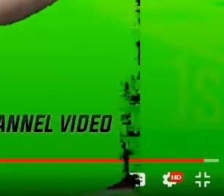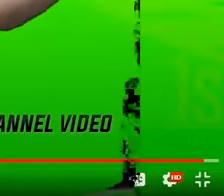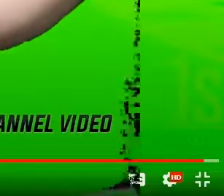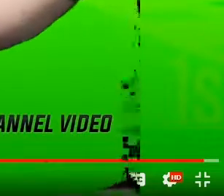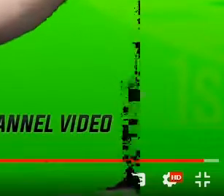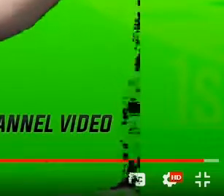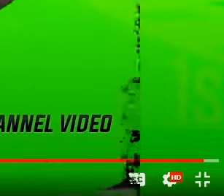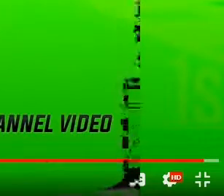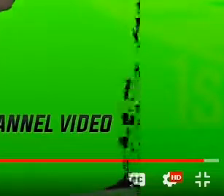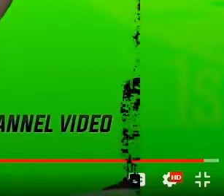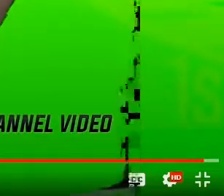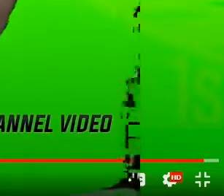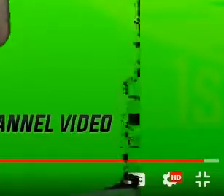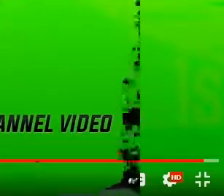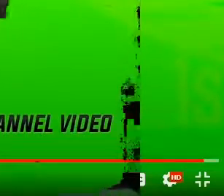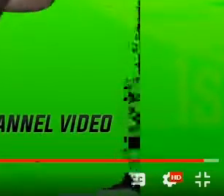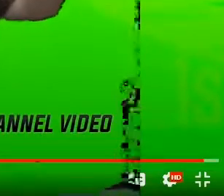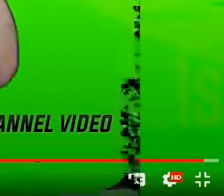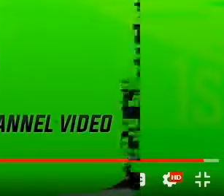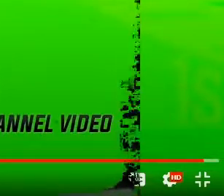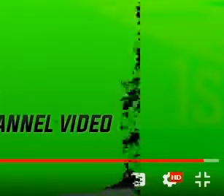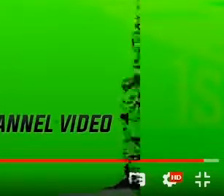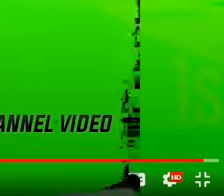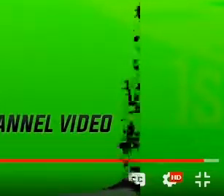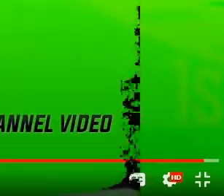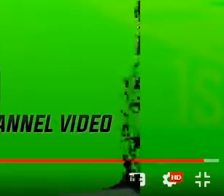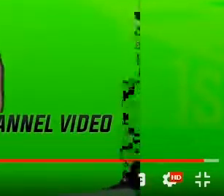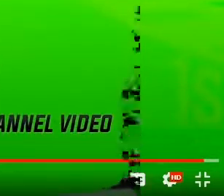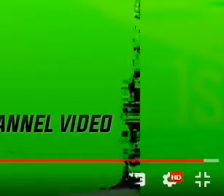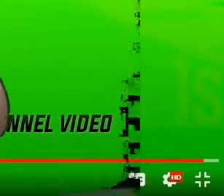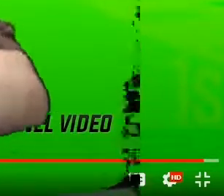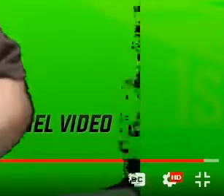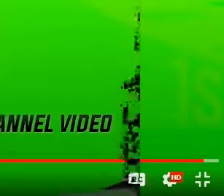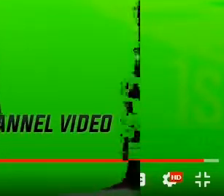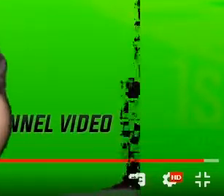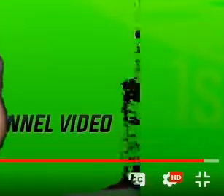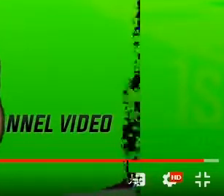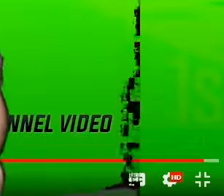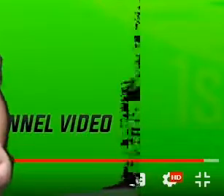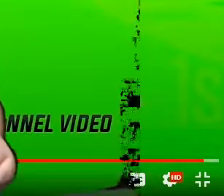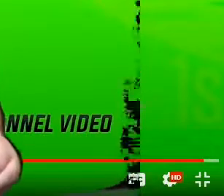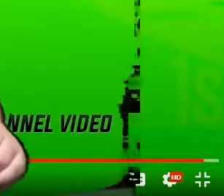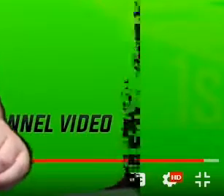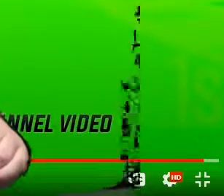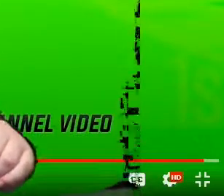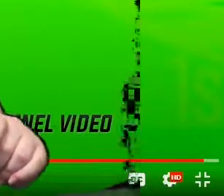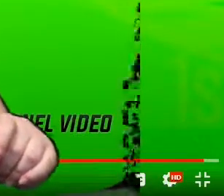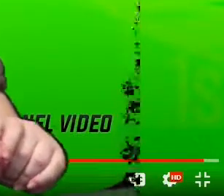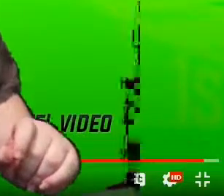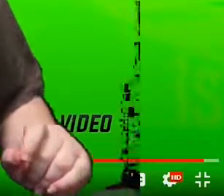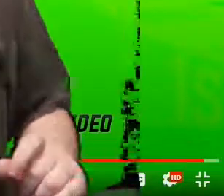mean, if you don't try, you won't know. Thank you guys so much for watching. I love you all, and I'll see you in the next video. Bye.